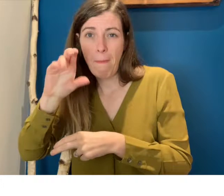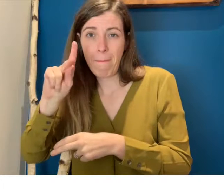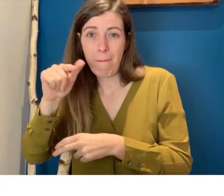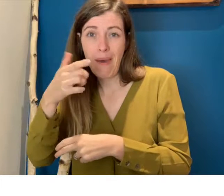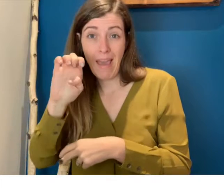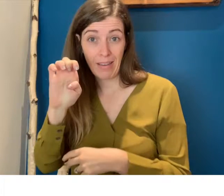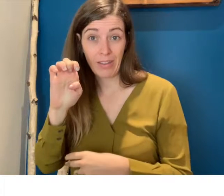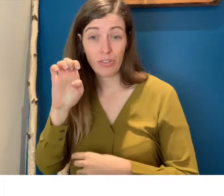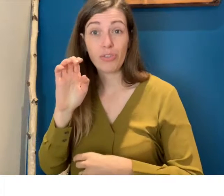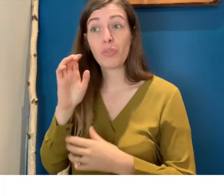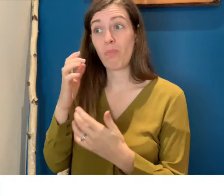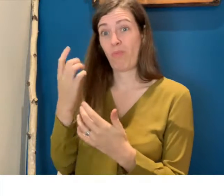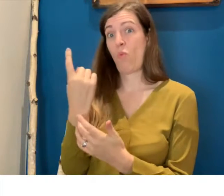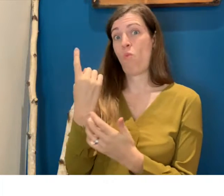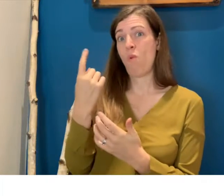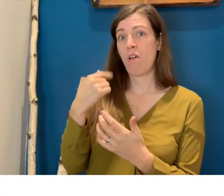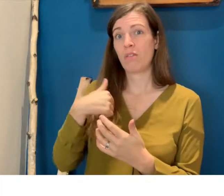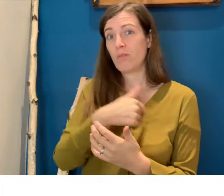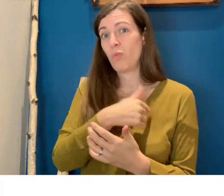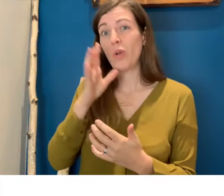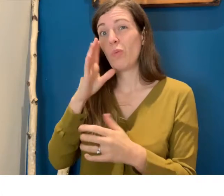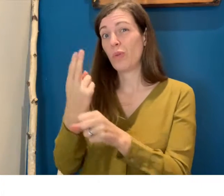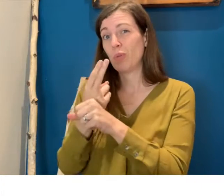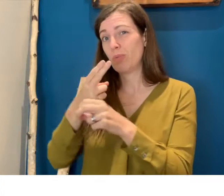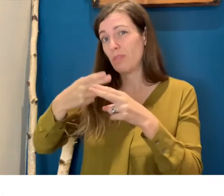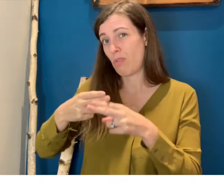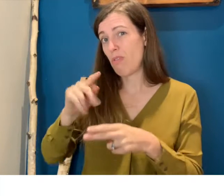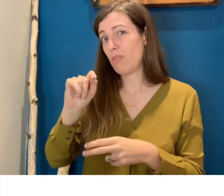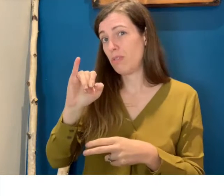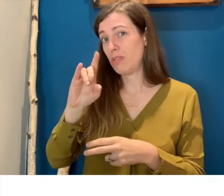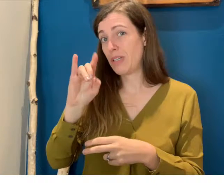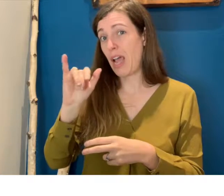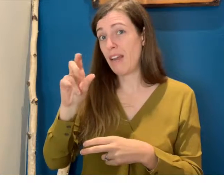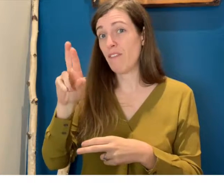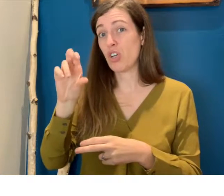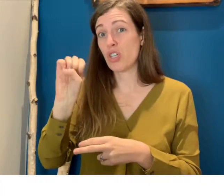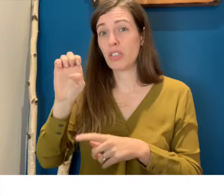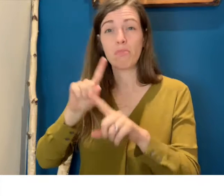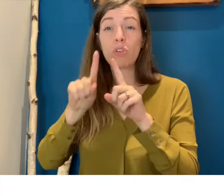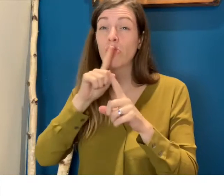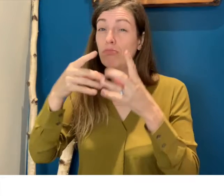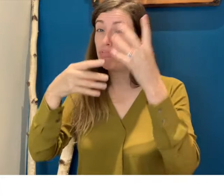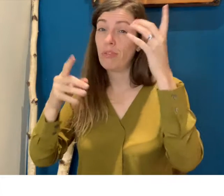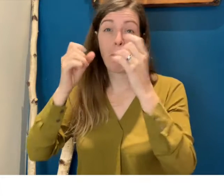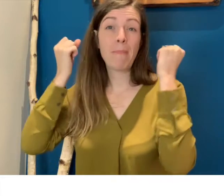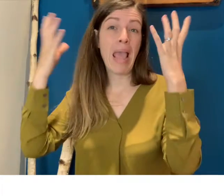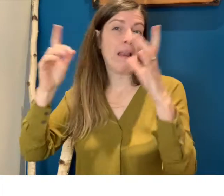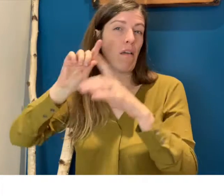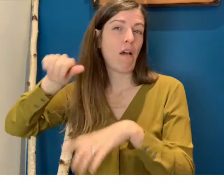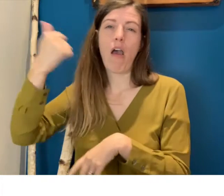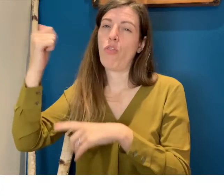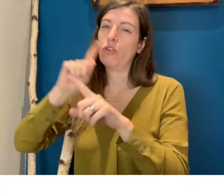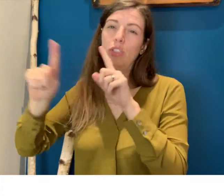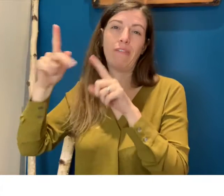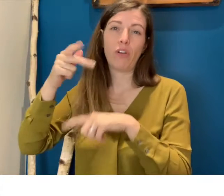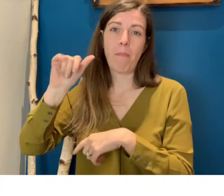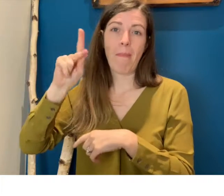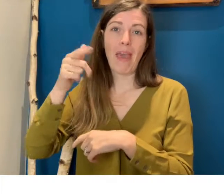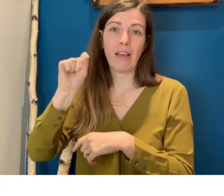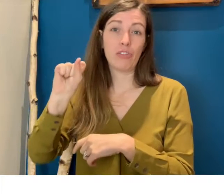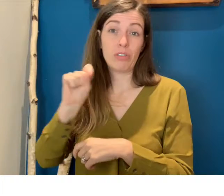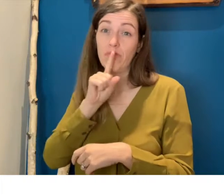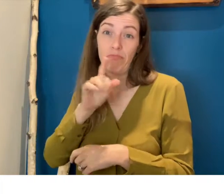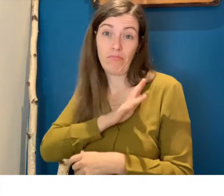A package is just that, just a group of functions. And the one that we're going to talk about today is called tidyverse. Really, there's